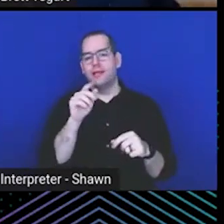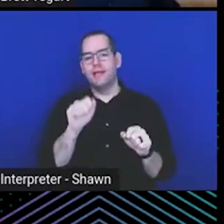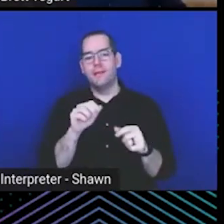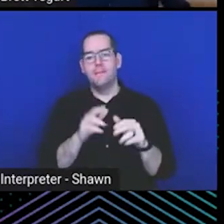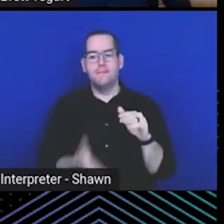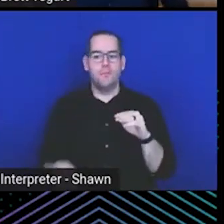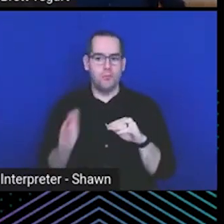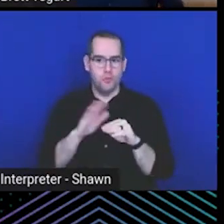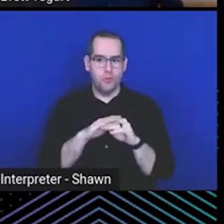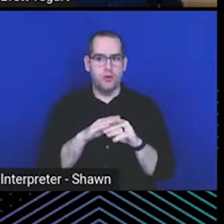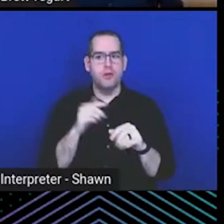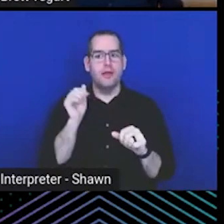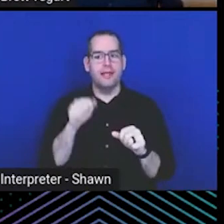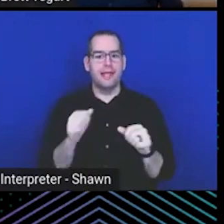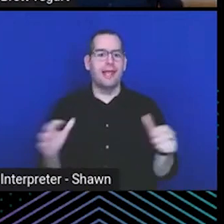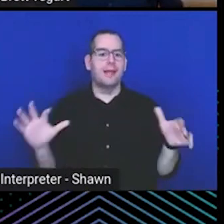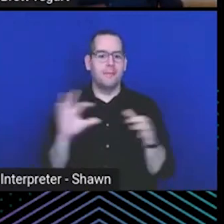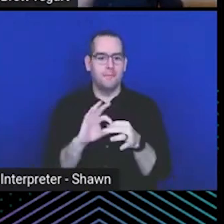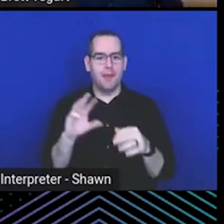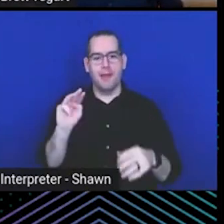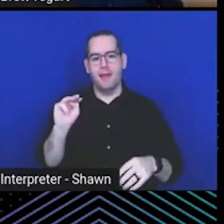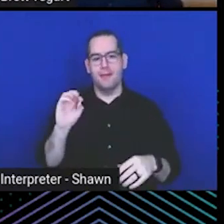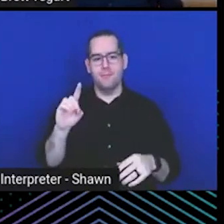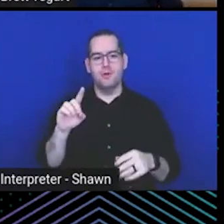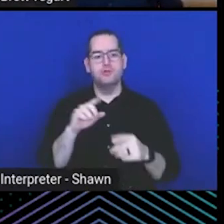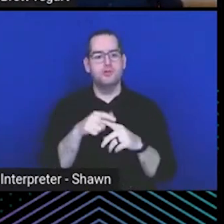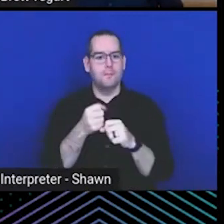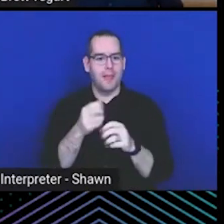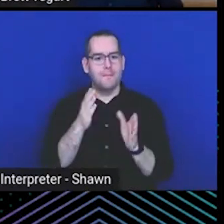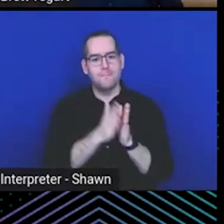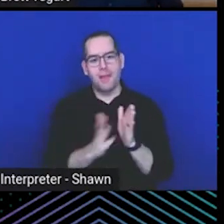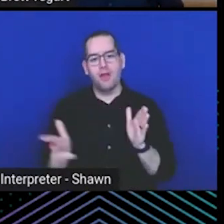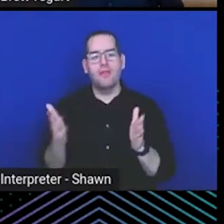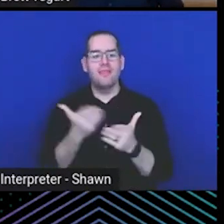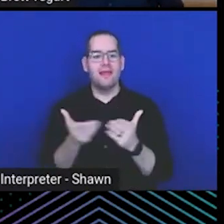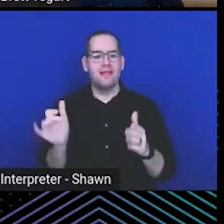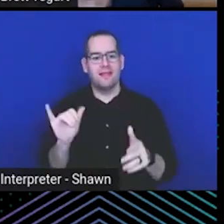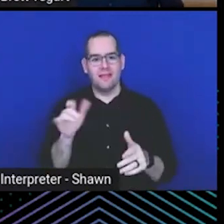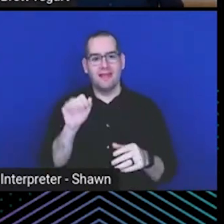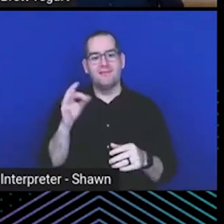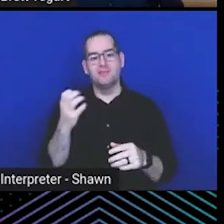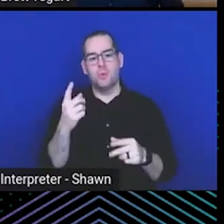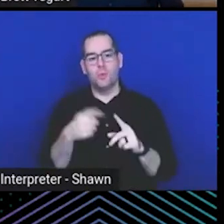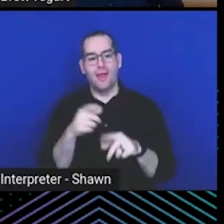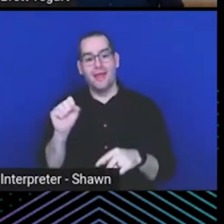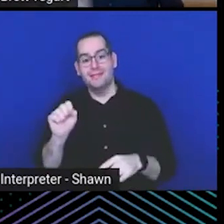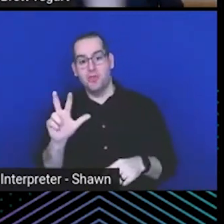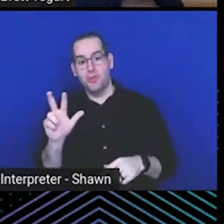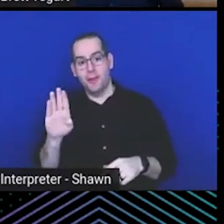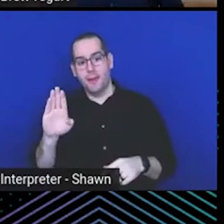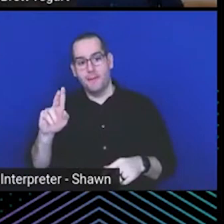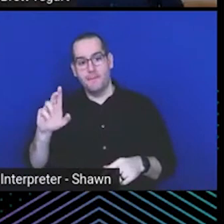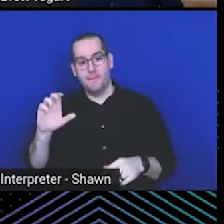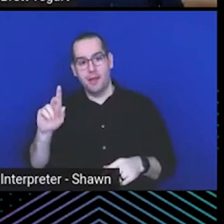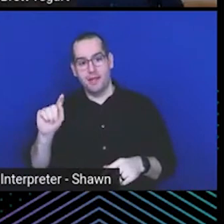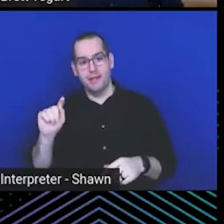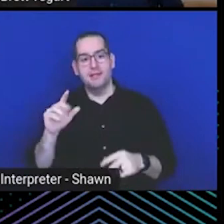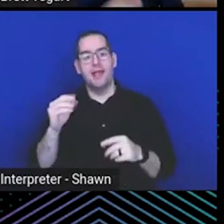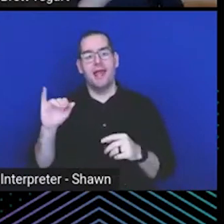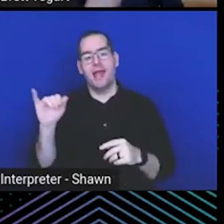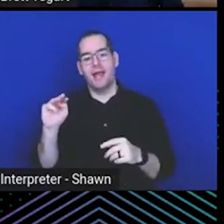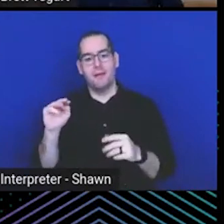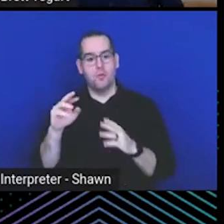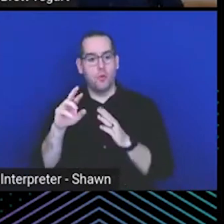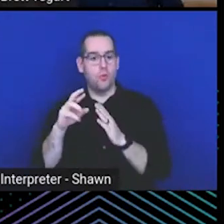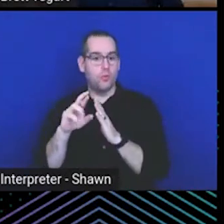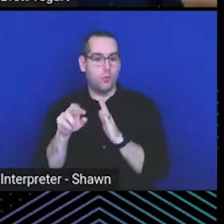upon. We can combine these modules to get together to make patterns and things like that. If someone wants an S3 bucket and an IAM role to read it, we can bake